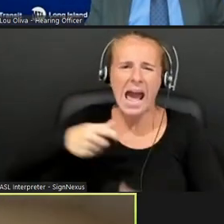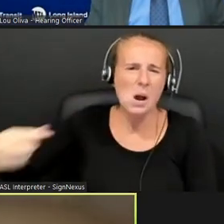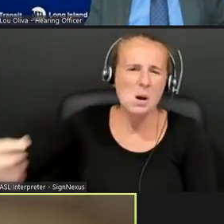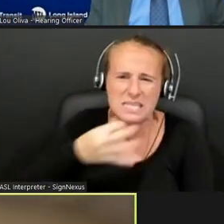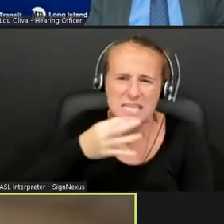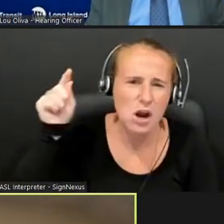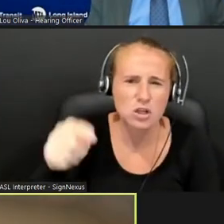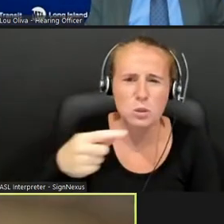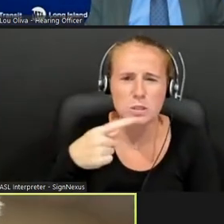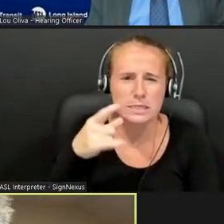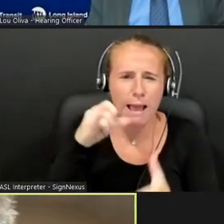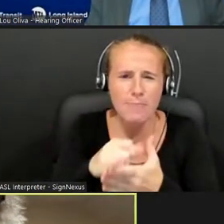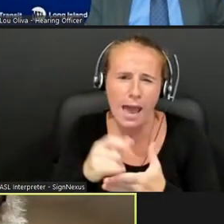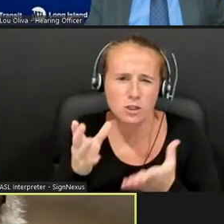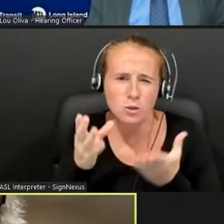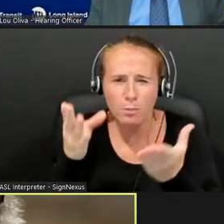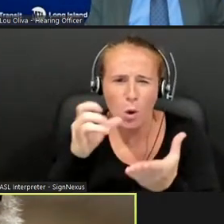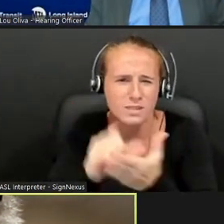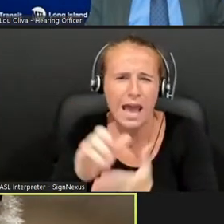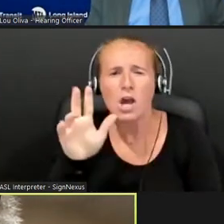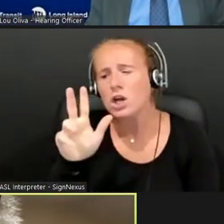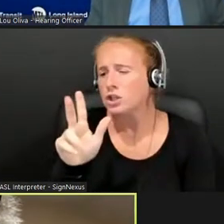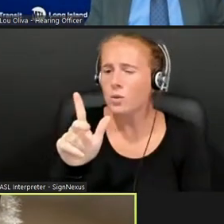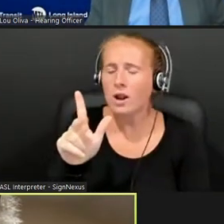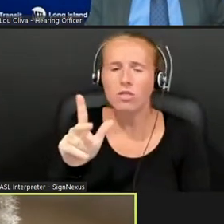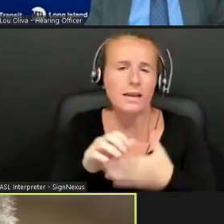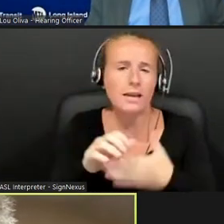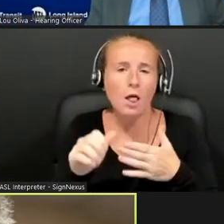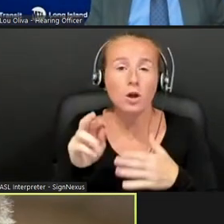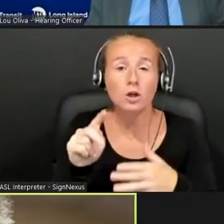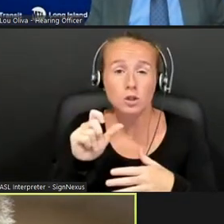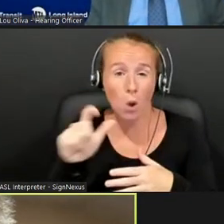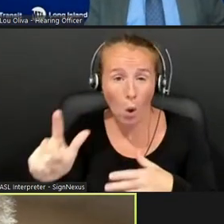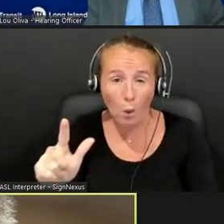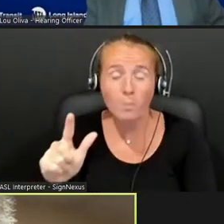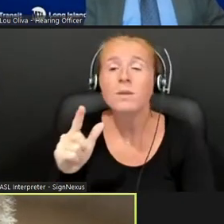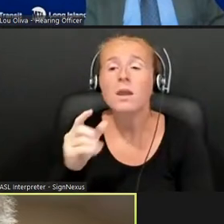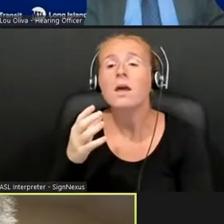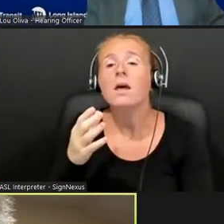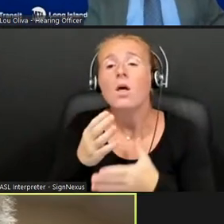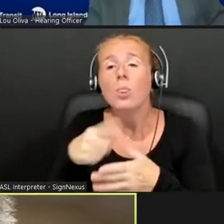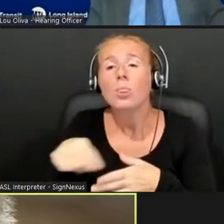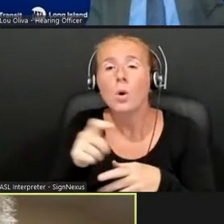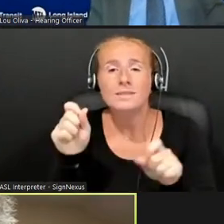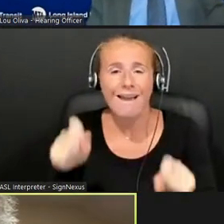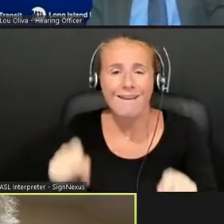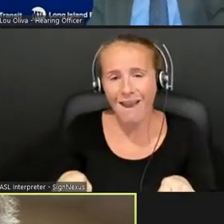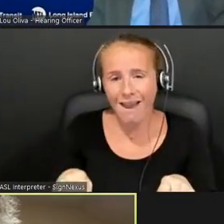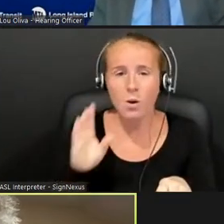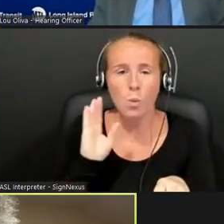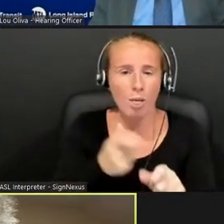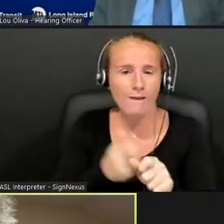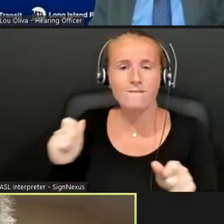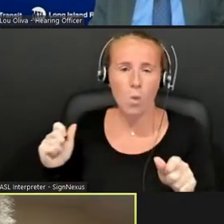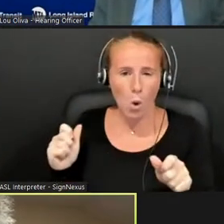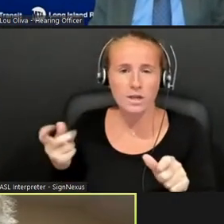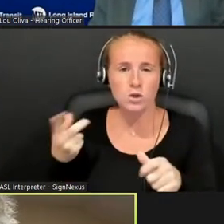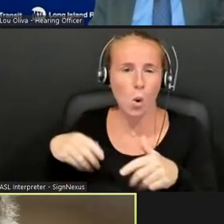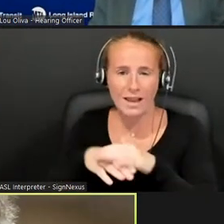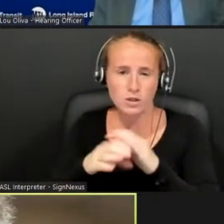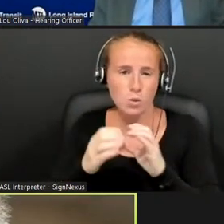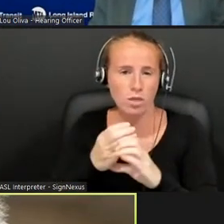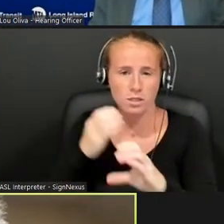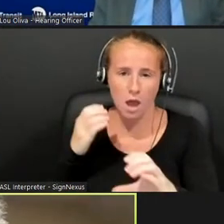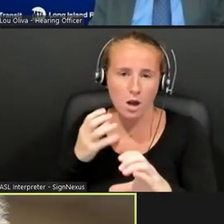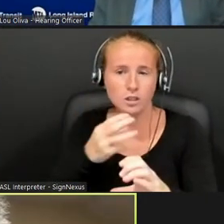avoid this proposed 23 toll those who can will avoid coming into the city to get to the tunnels and bridges and increase traffic